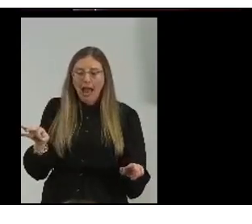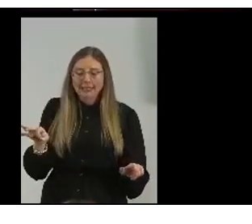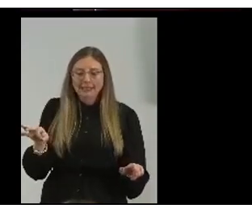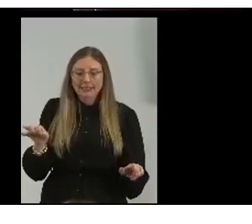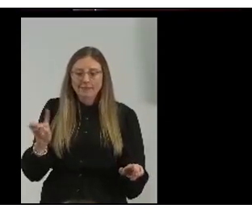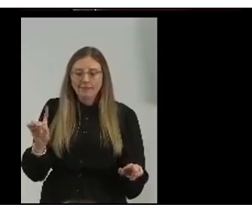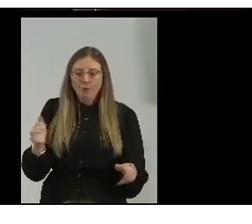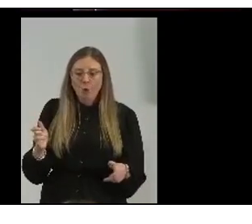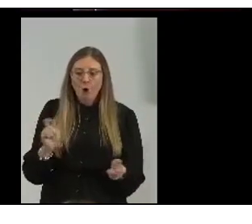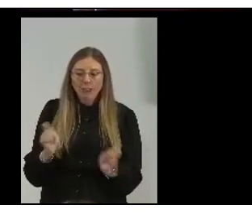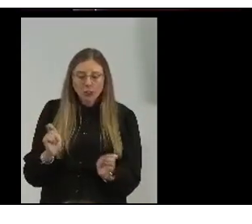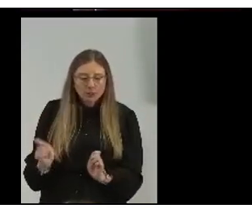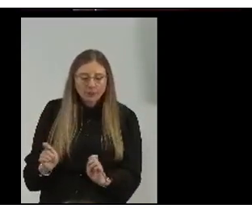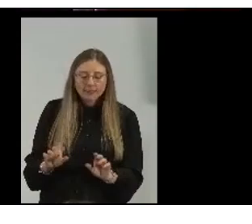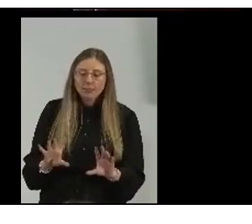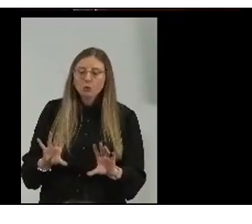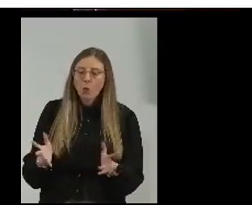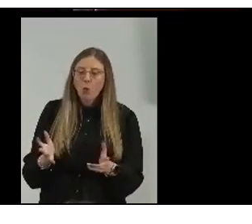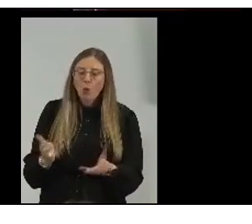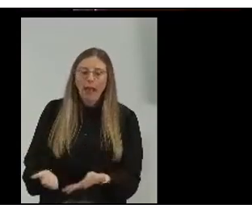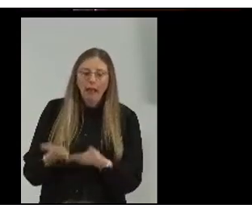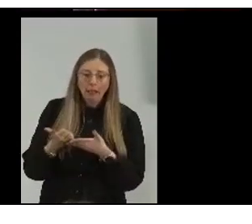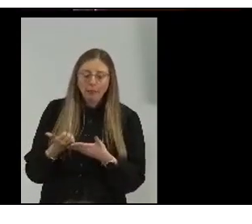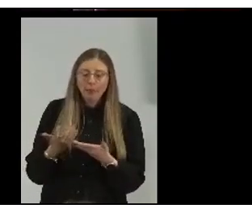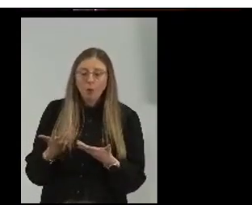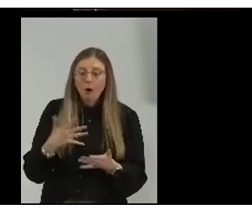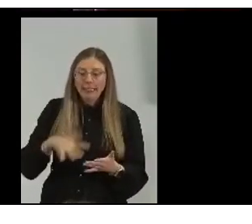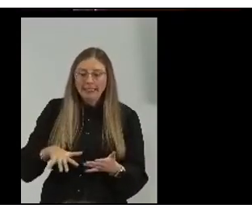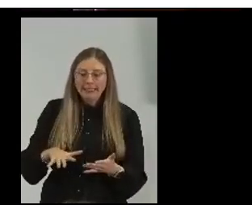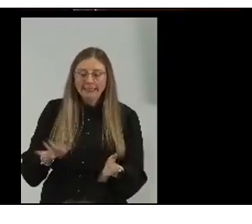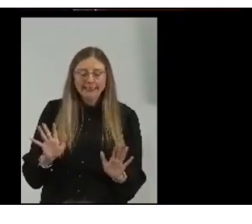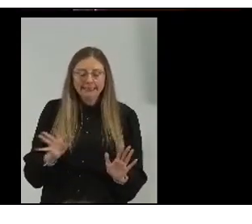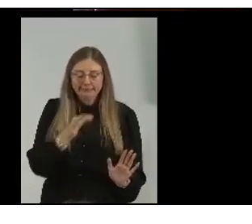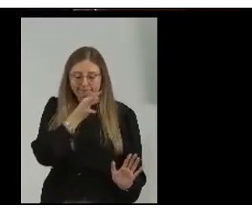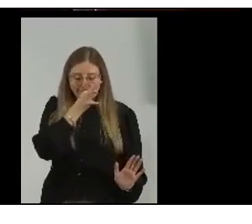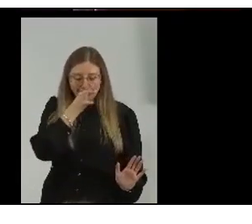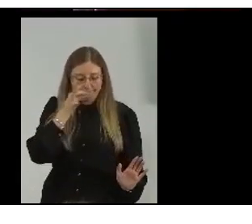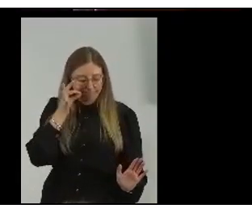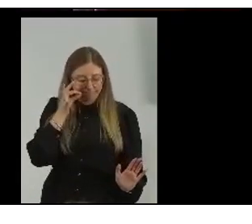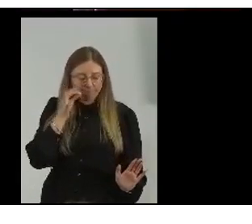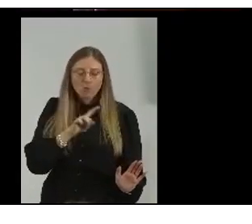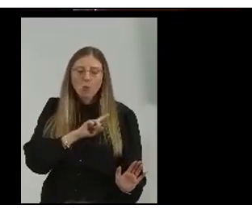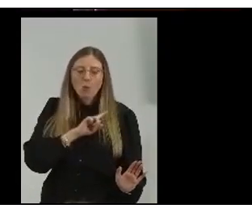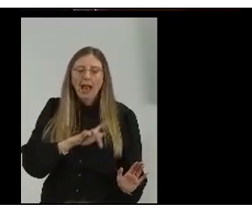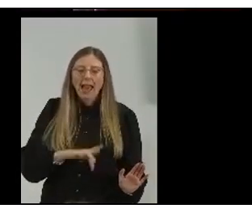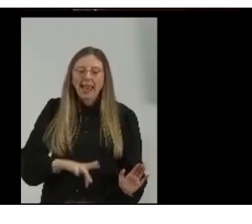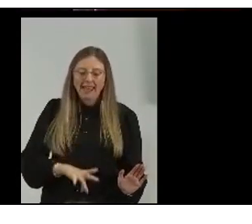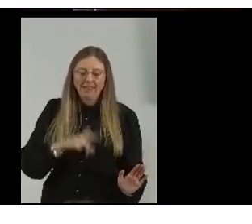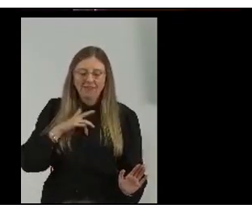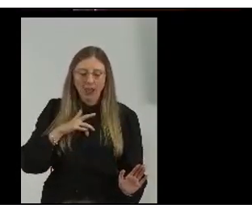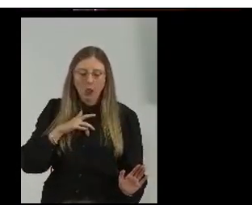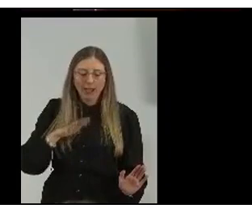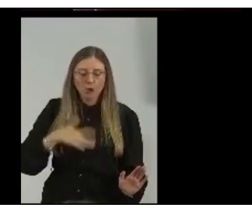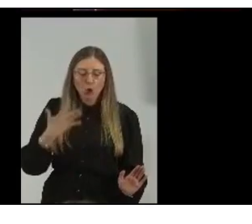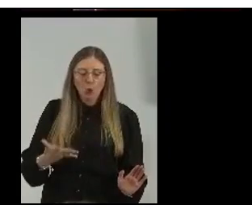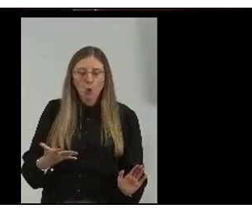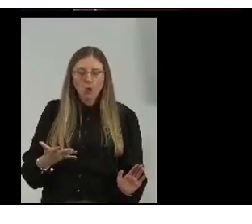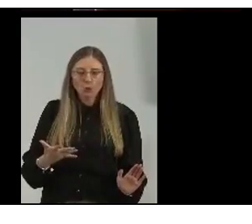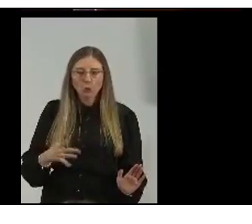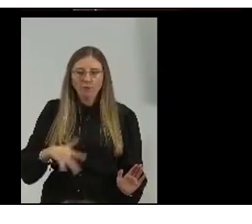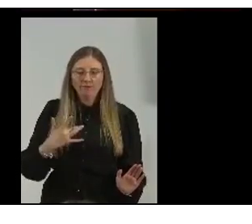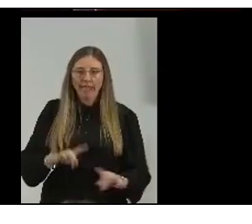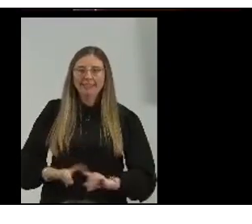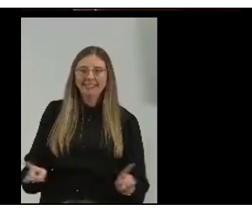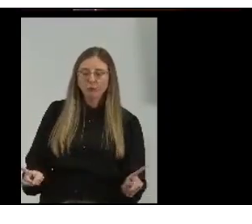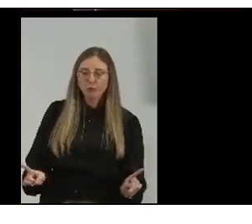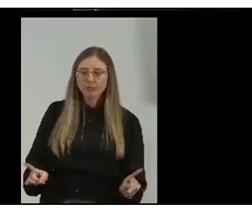request for accommodations or their needs because they don't want to get standing out,